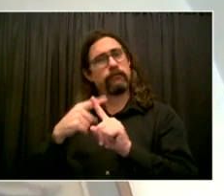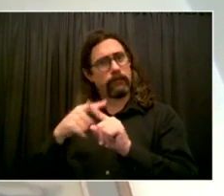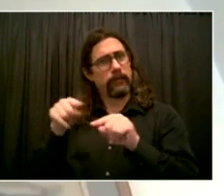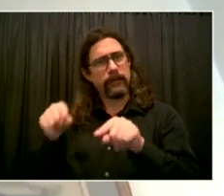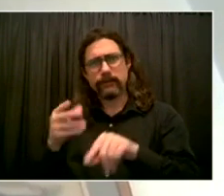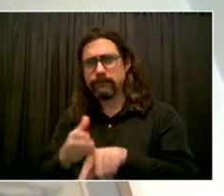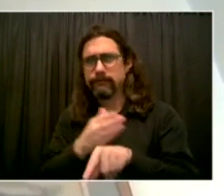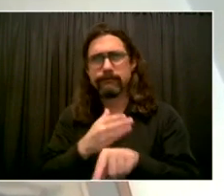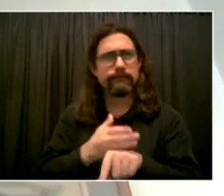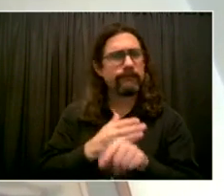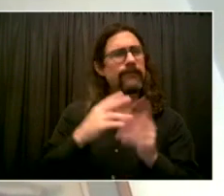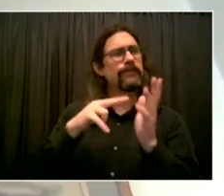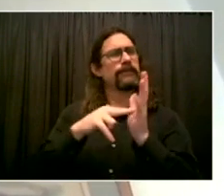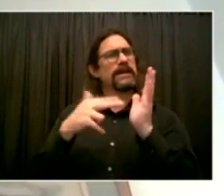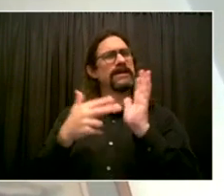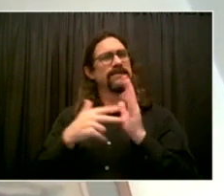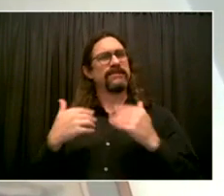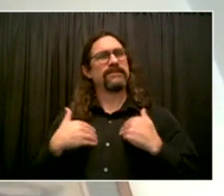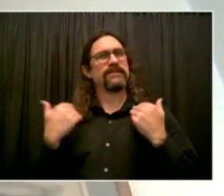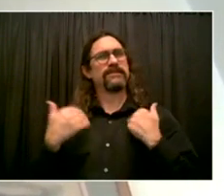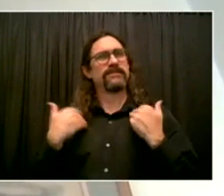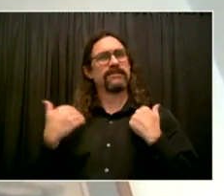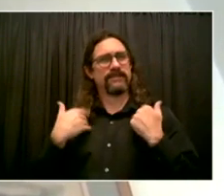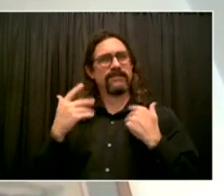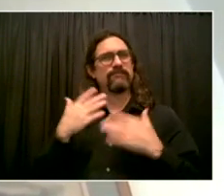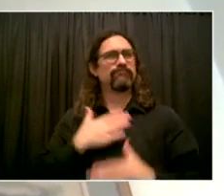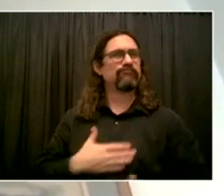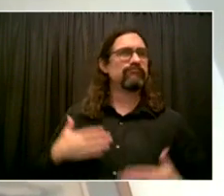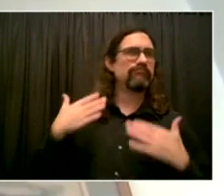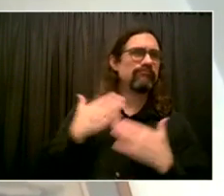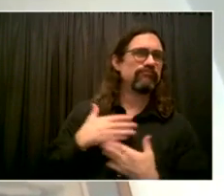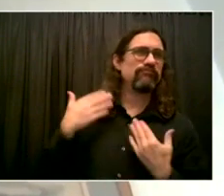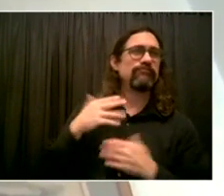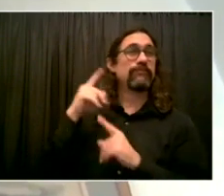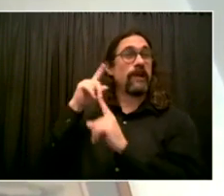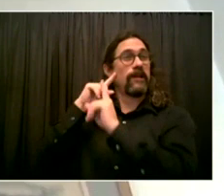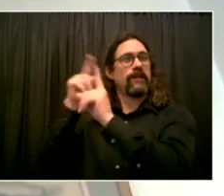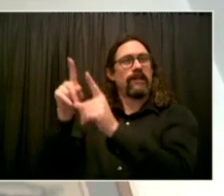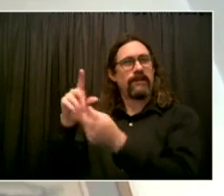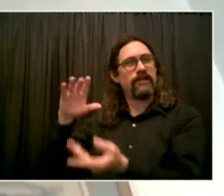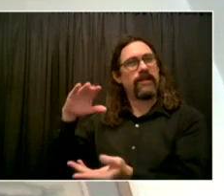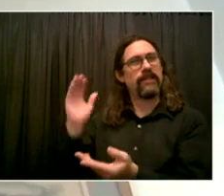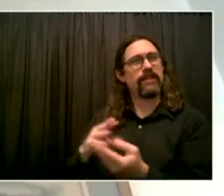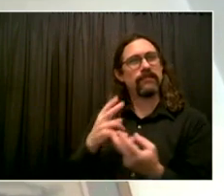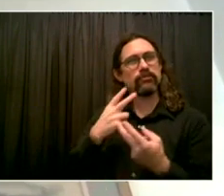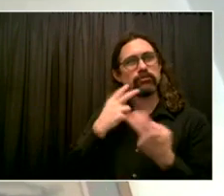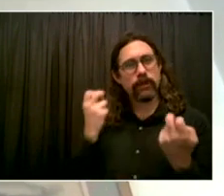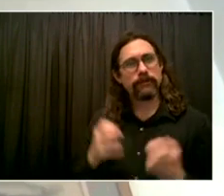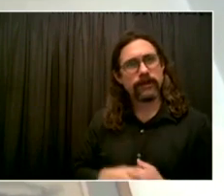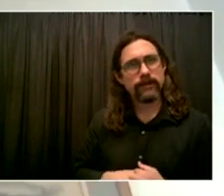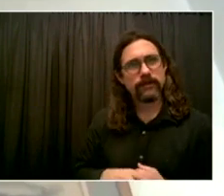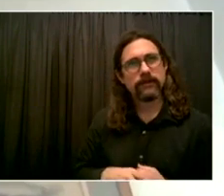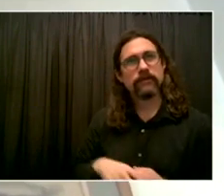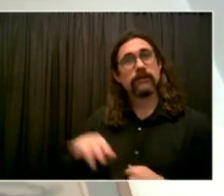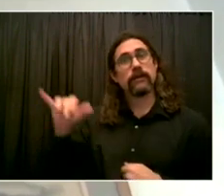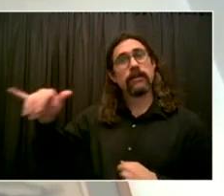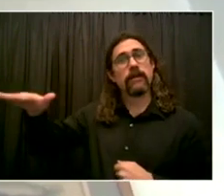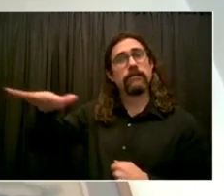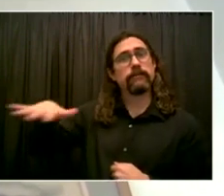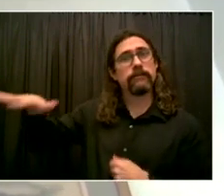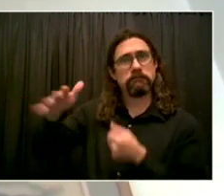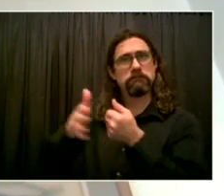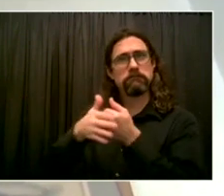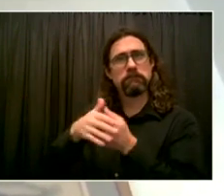know, is the wonderful tennis program that Mayor Dinkins supported when he was so active in that